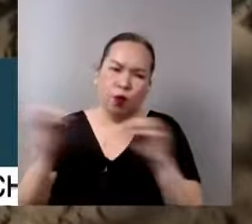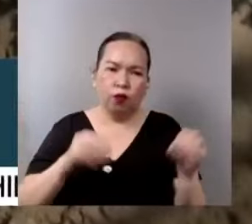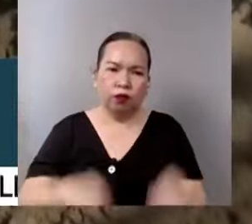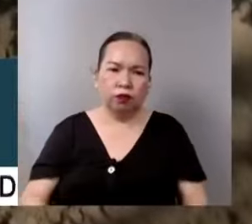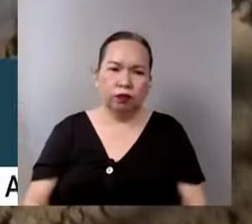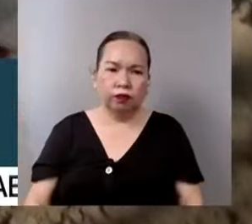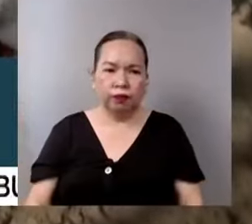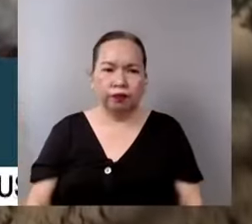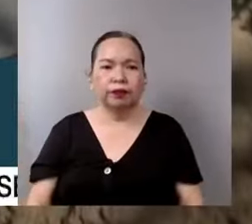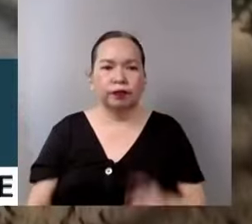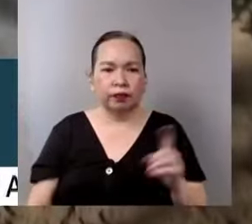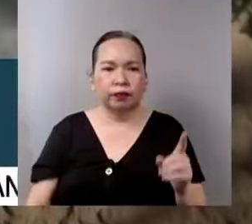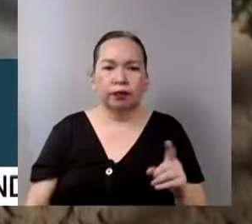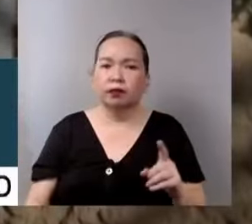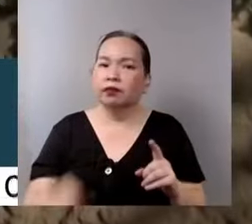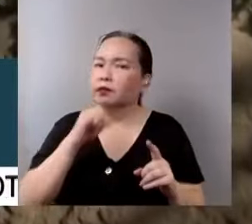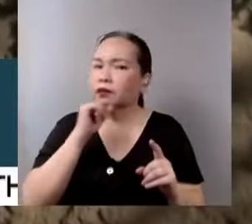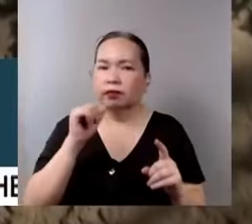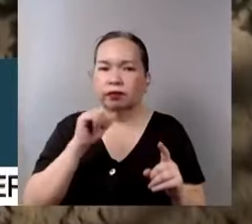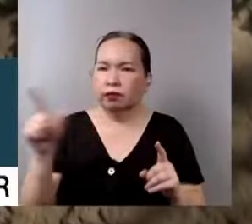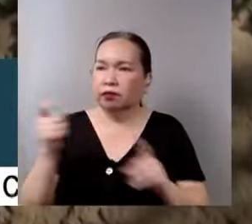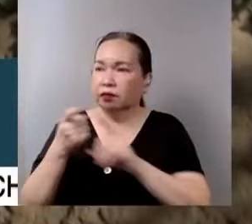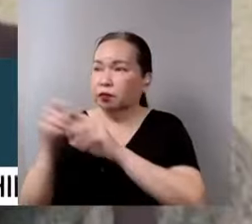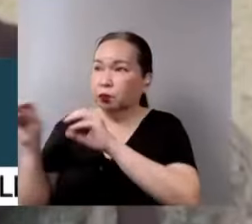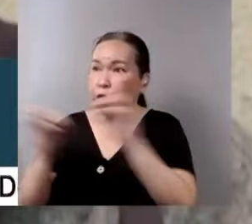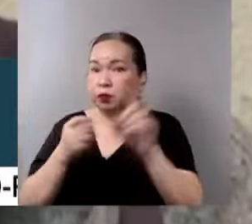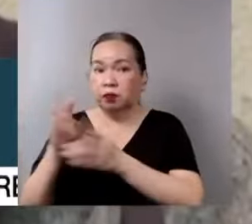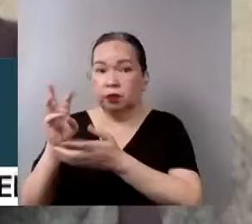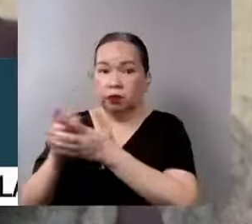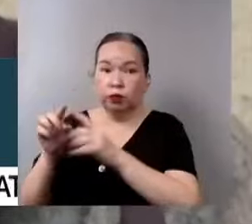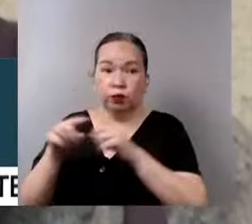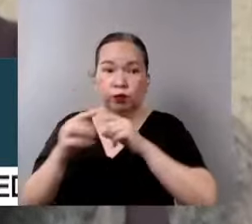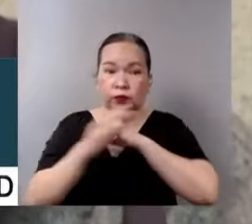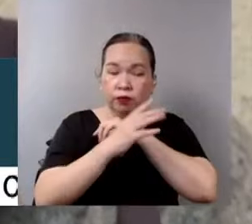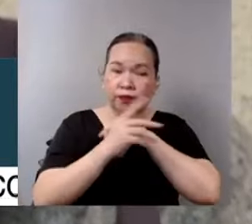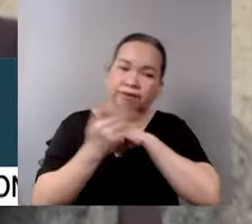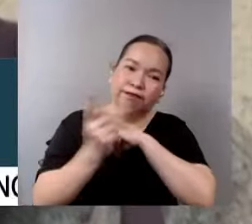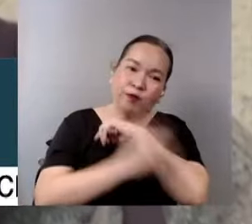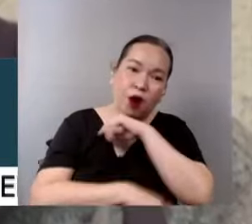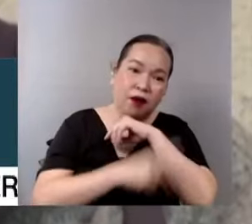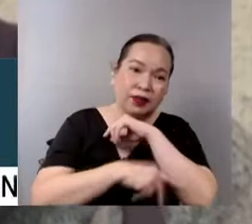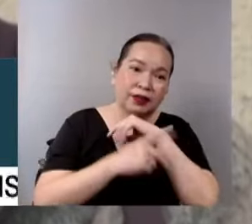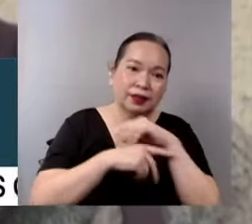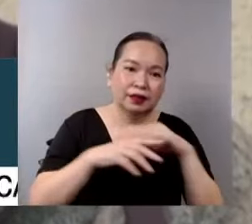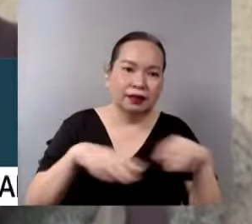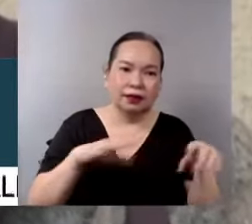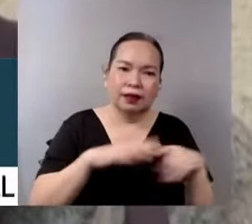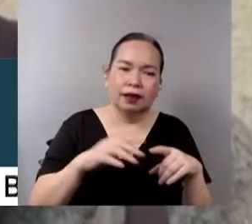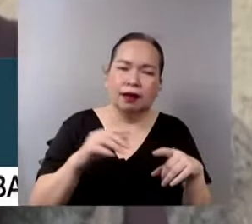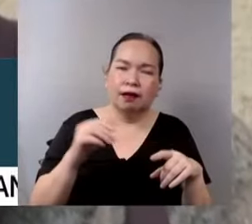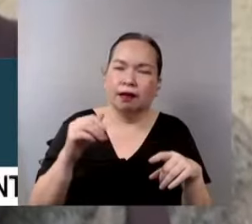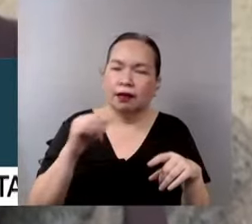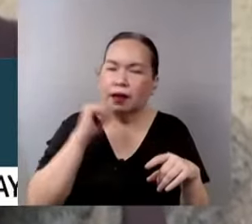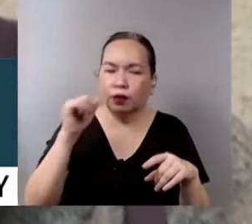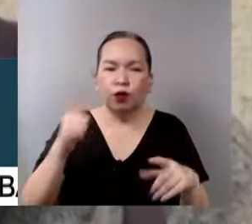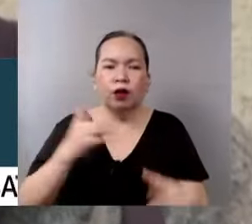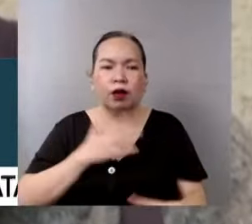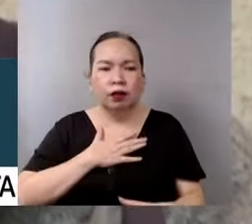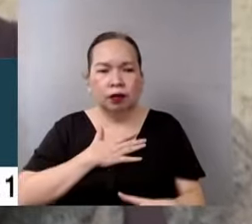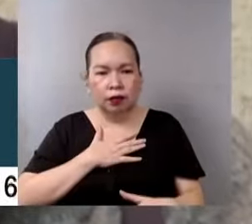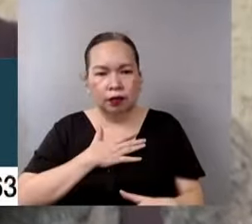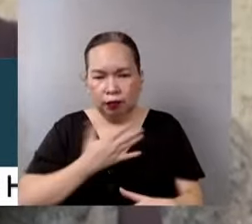Obviously, not everyone will move from the city to the countryside. Not everyone has to live this life. But those who feel this in their hearts